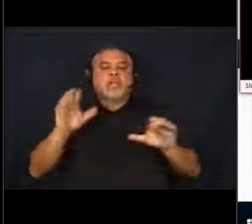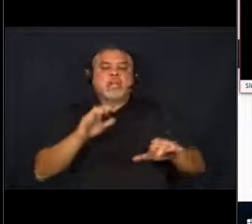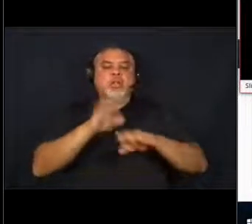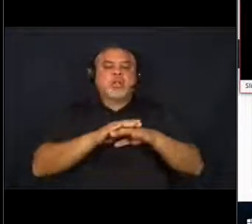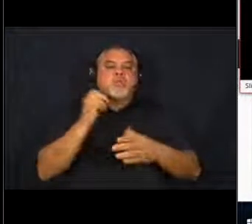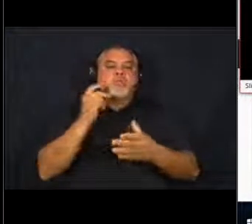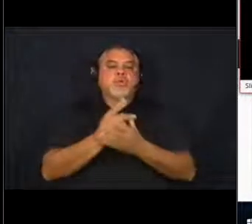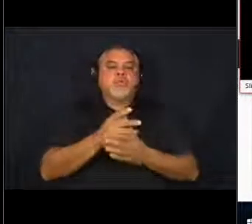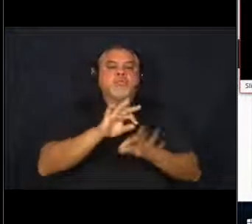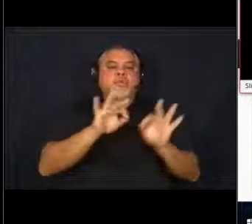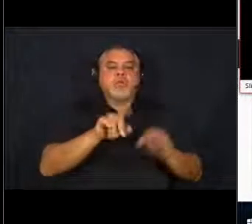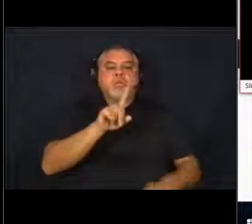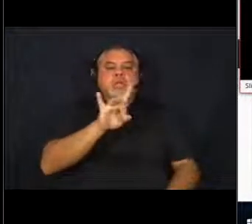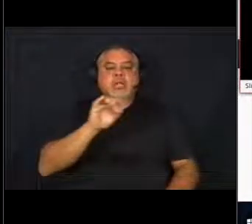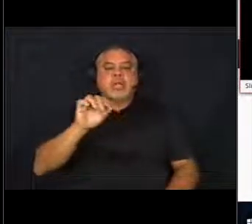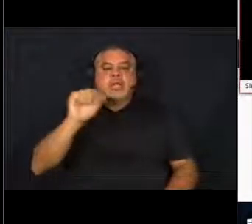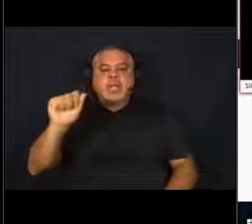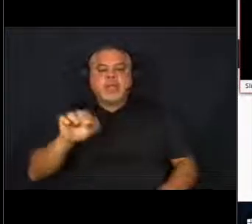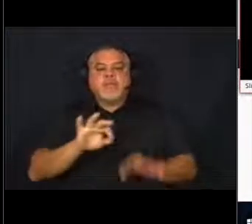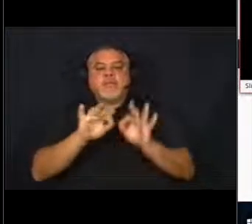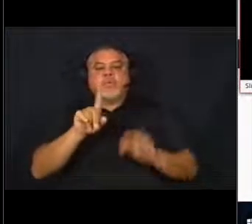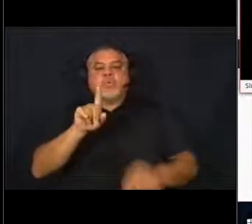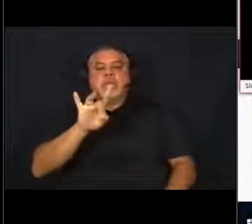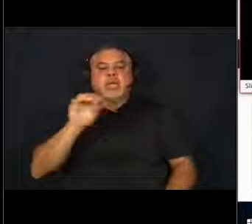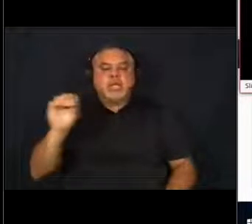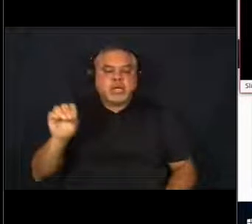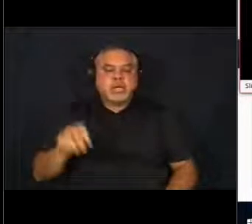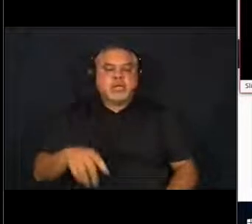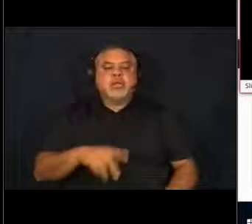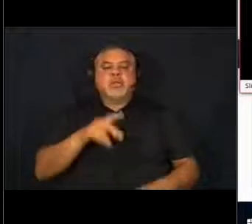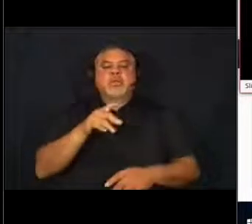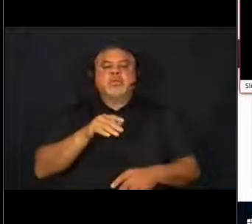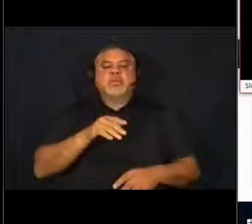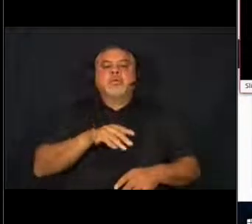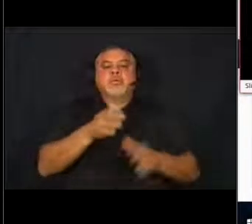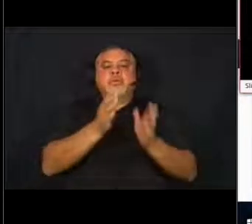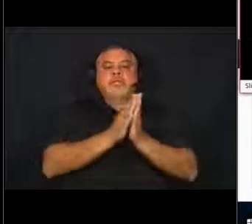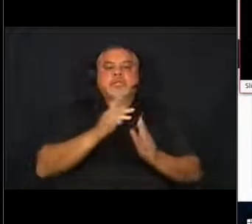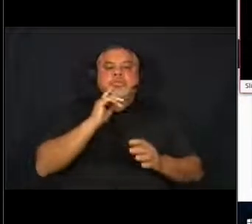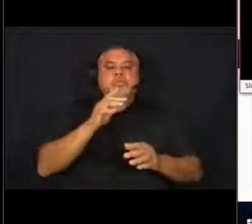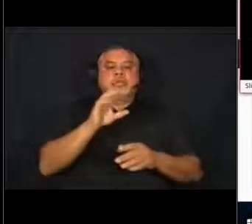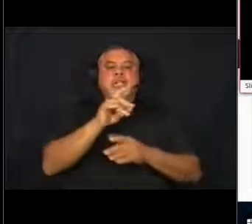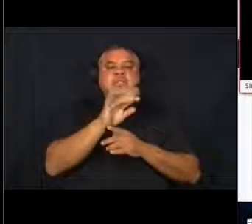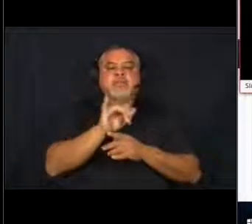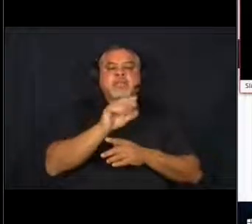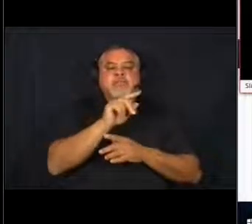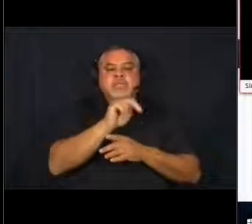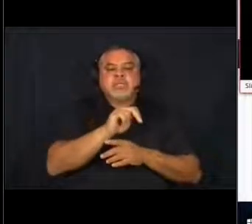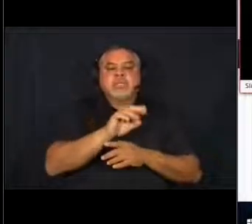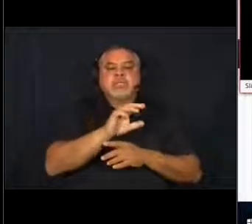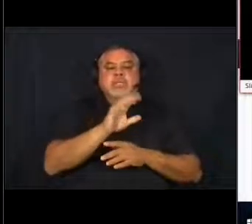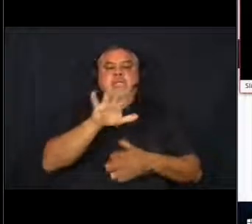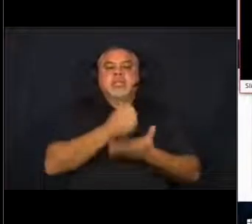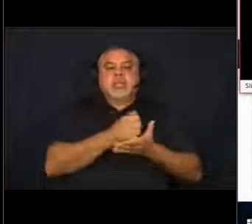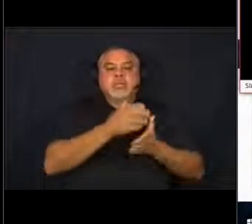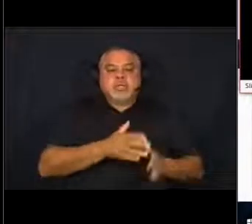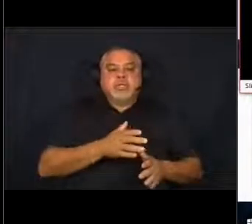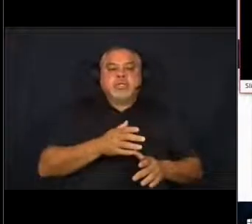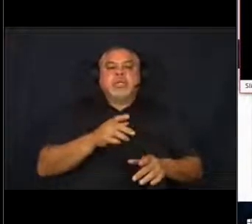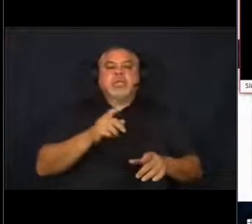Form 1-800-A, Form 1-800, petition to classify convention adoptee as an immediate